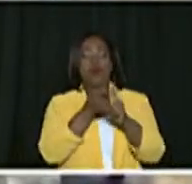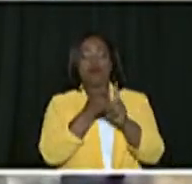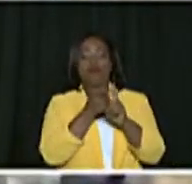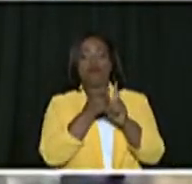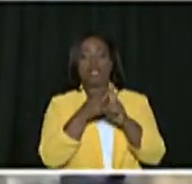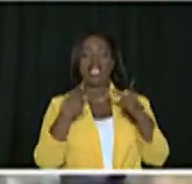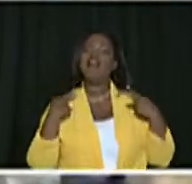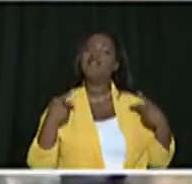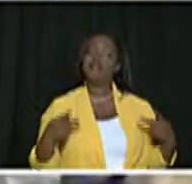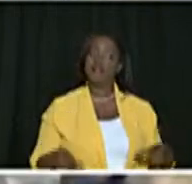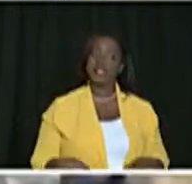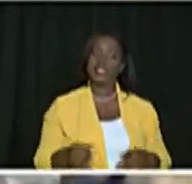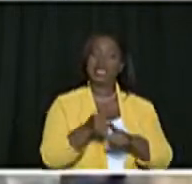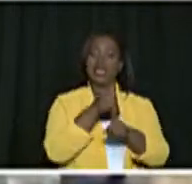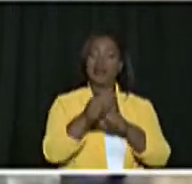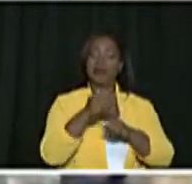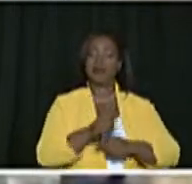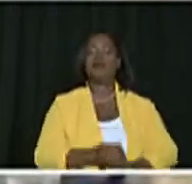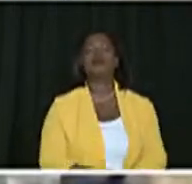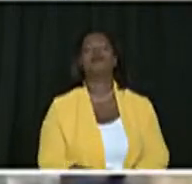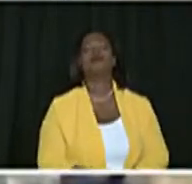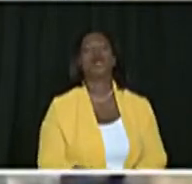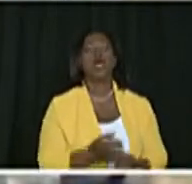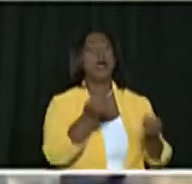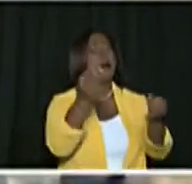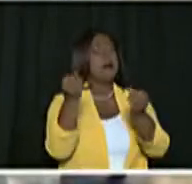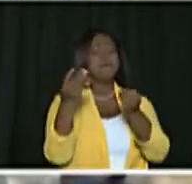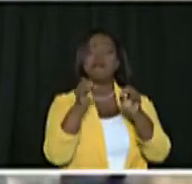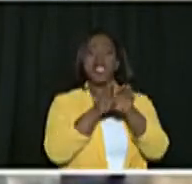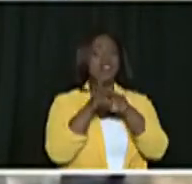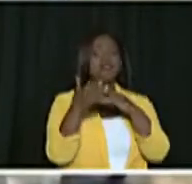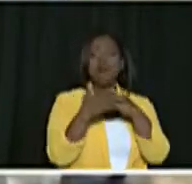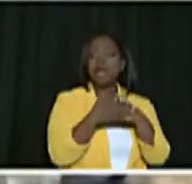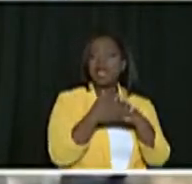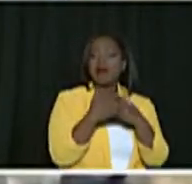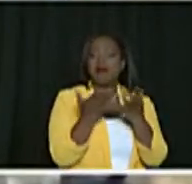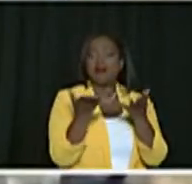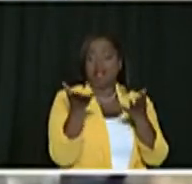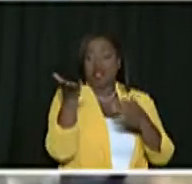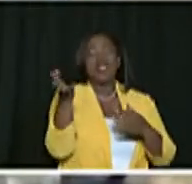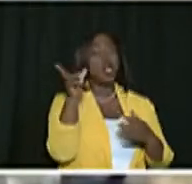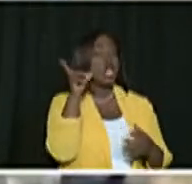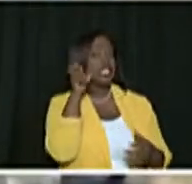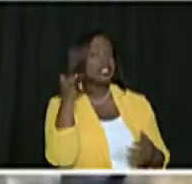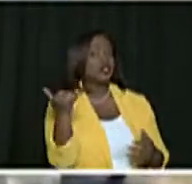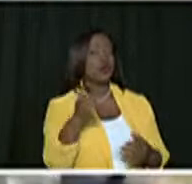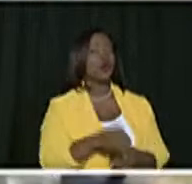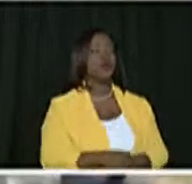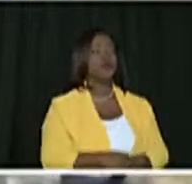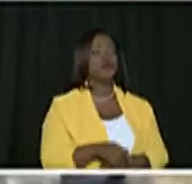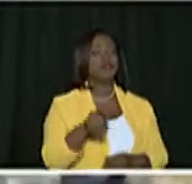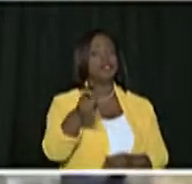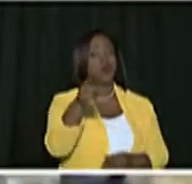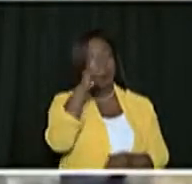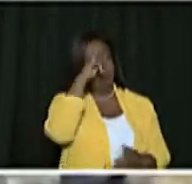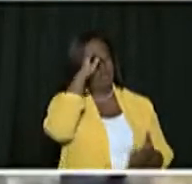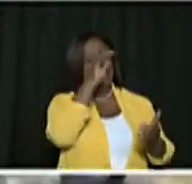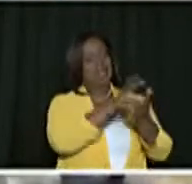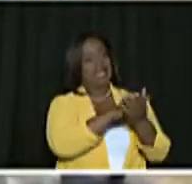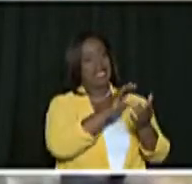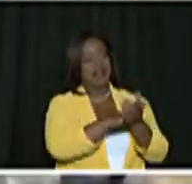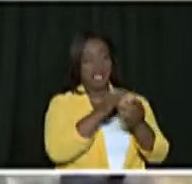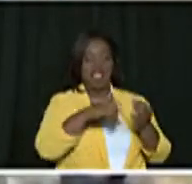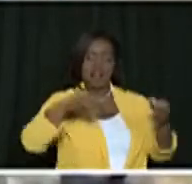Now, there are many Jamaicans, and some may be listening to us now, parents, guardians, who believe that if I beat